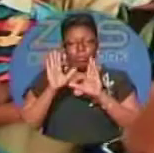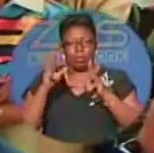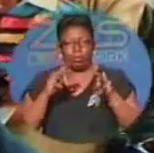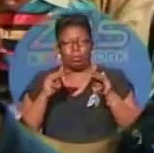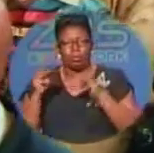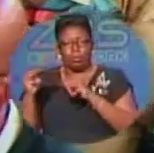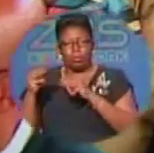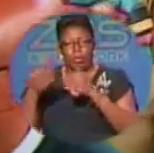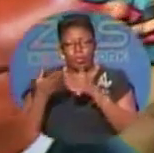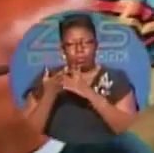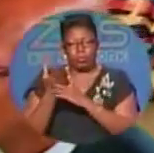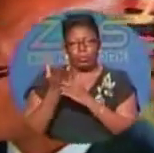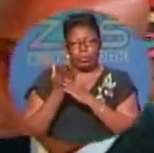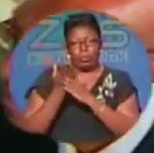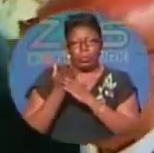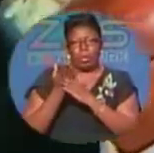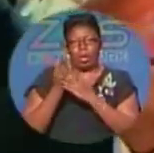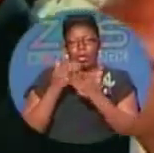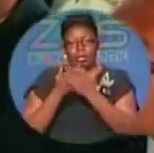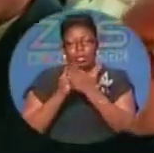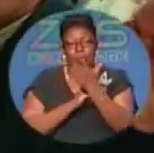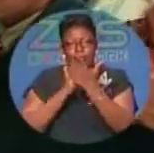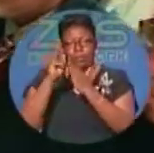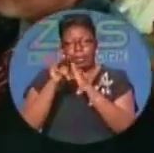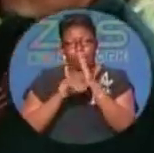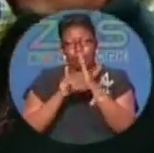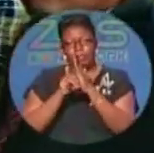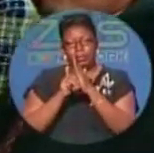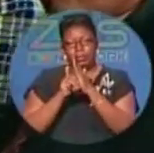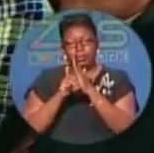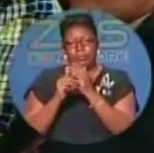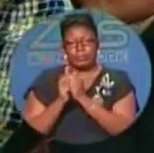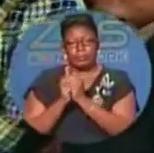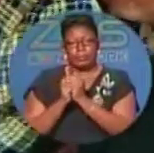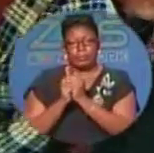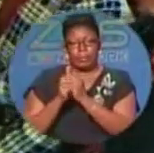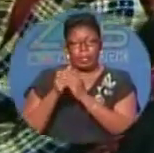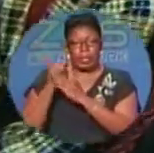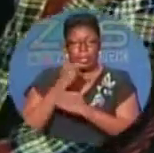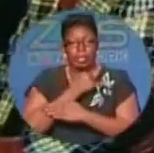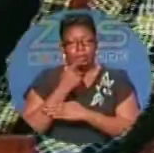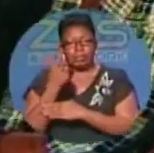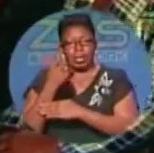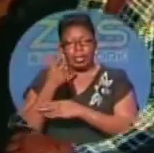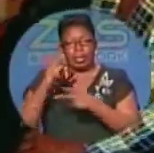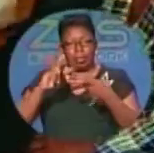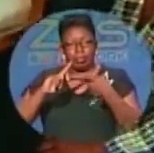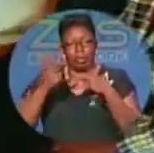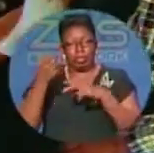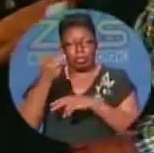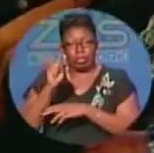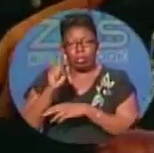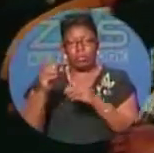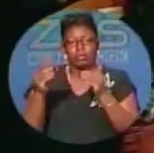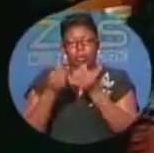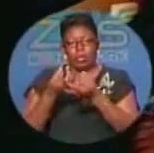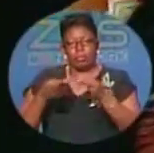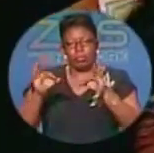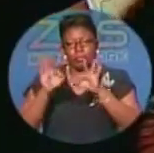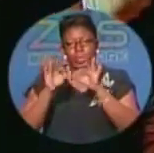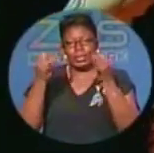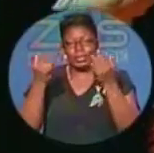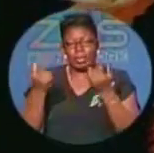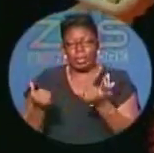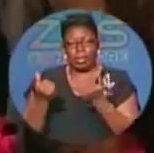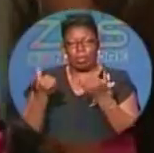development through spiritual and civic programs like the Pathfinders. Mr. Ingram said their partnership will be more important now than